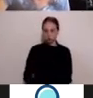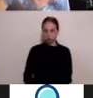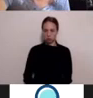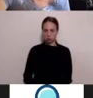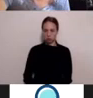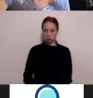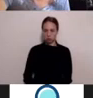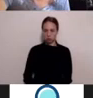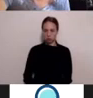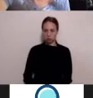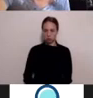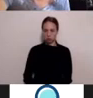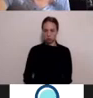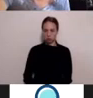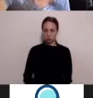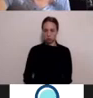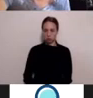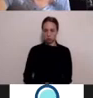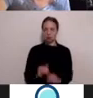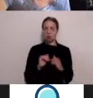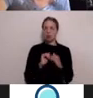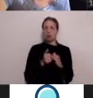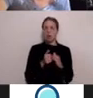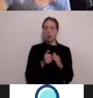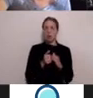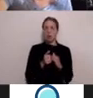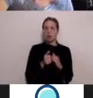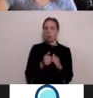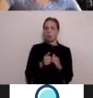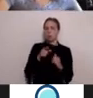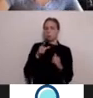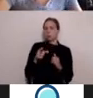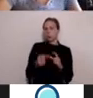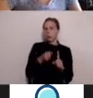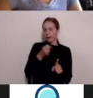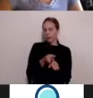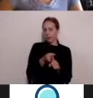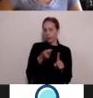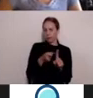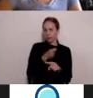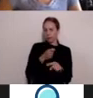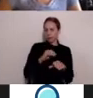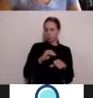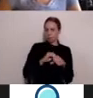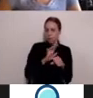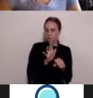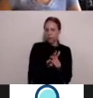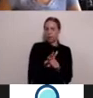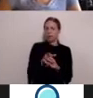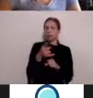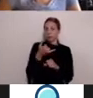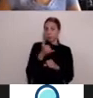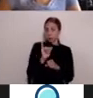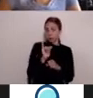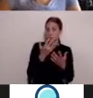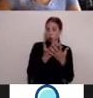how has NBS been impacted by COVID? Are there delays in getting screens back? Are parents still having NBS done and following up? In Washington State,